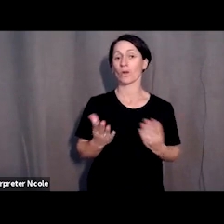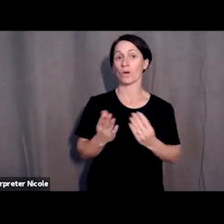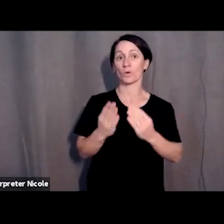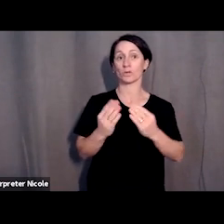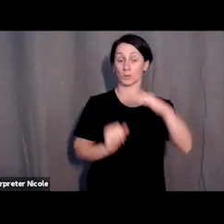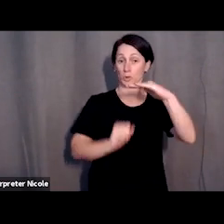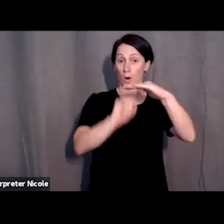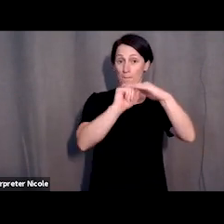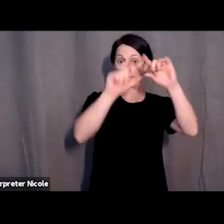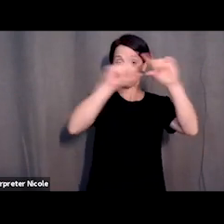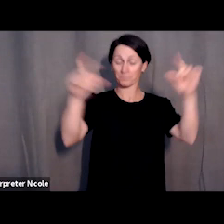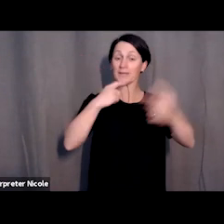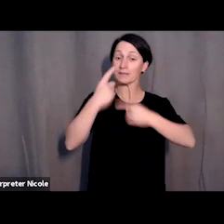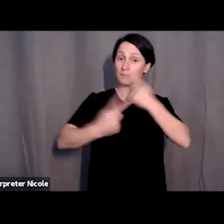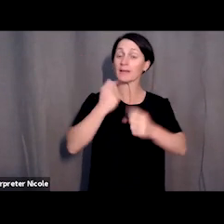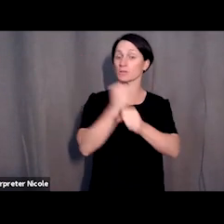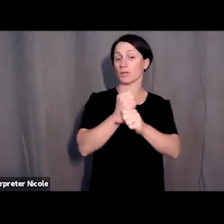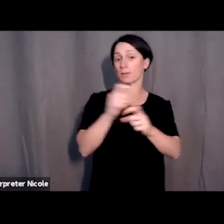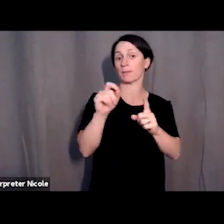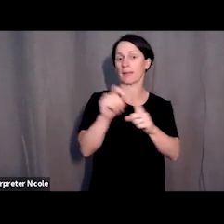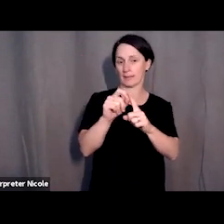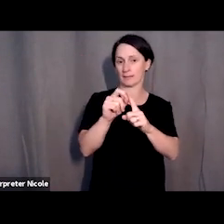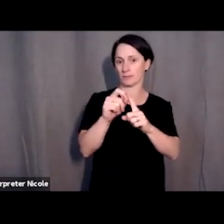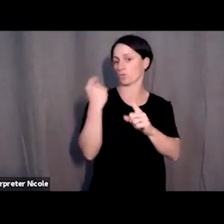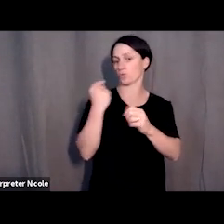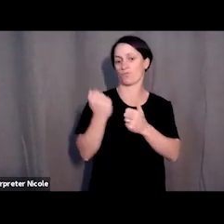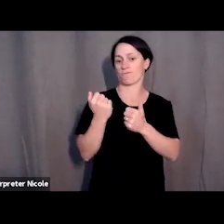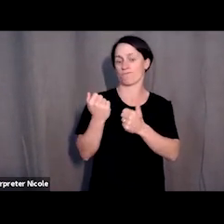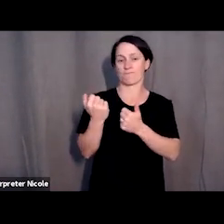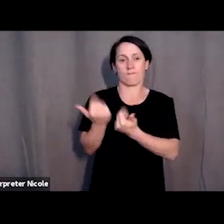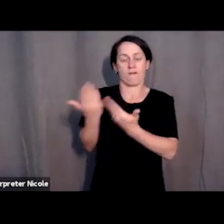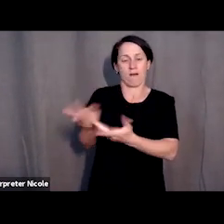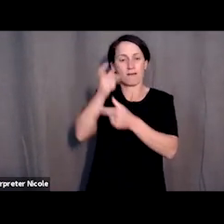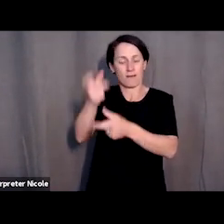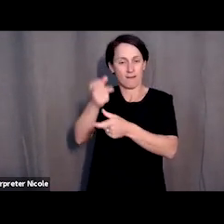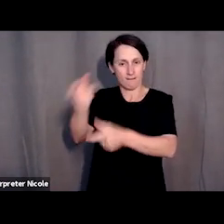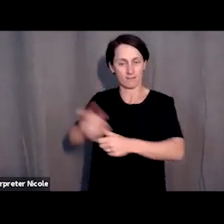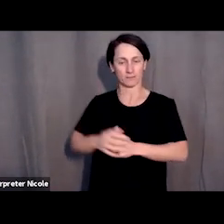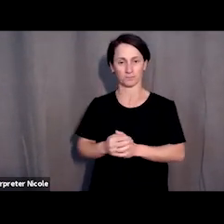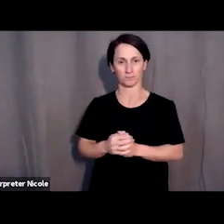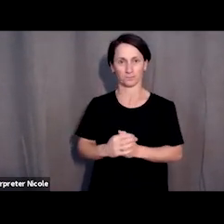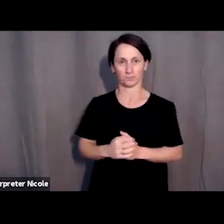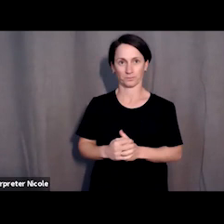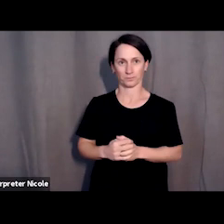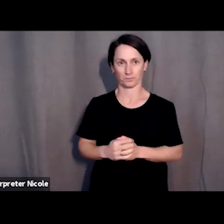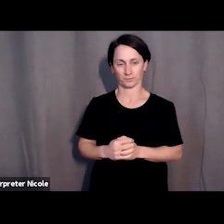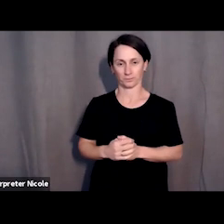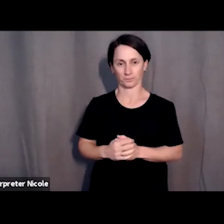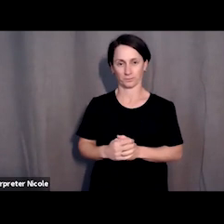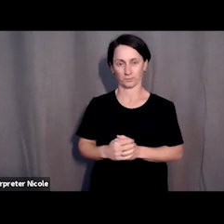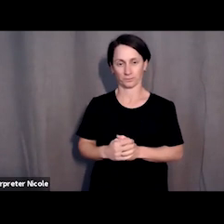there, which is the providers, you know, looking at it from the perspective of the providers, as I've already mentioned,